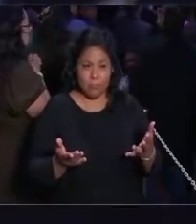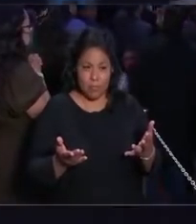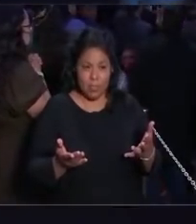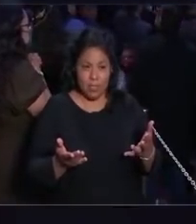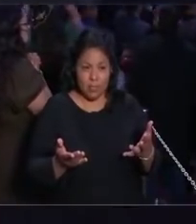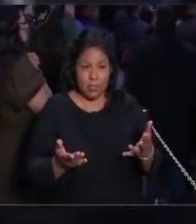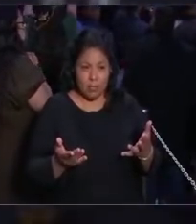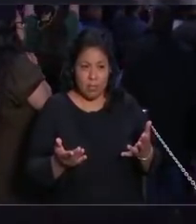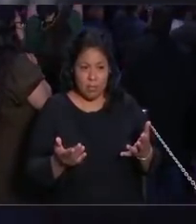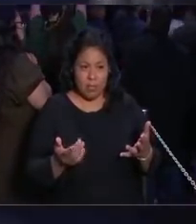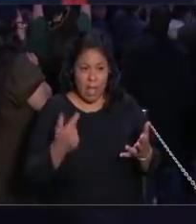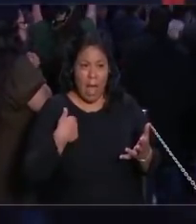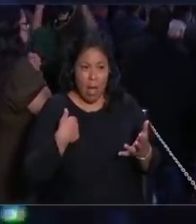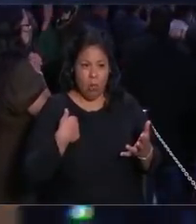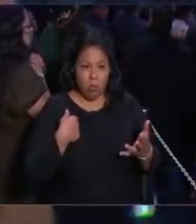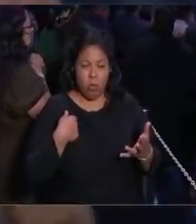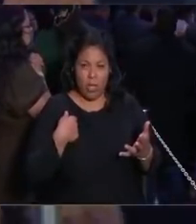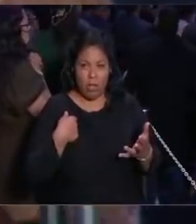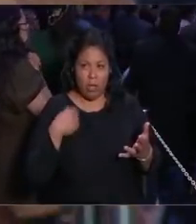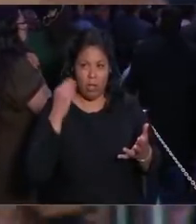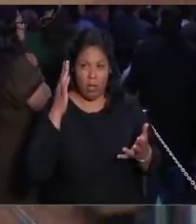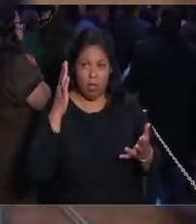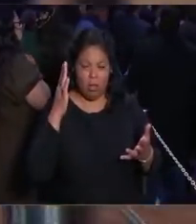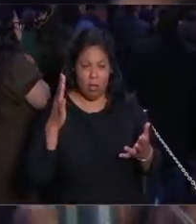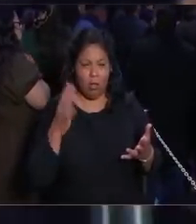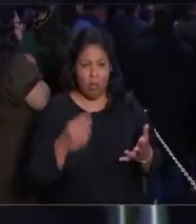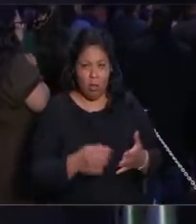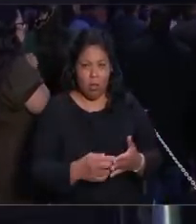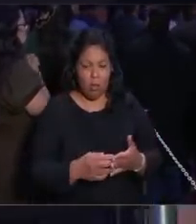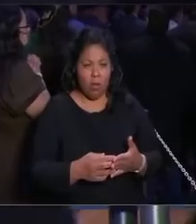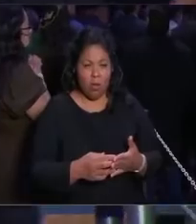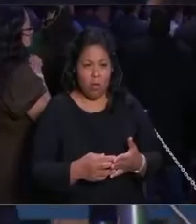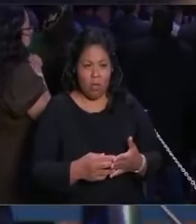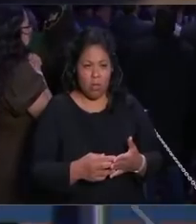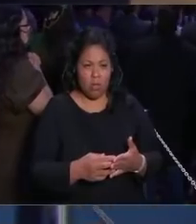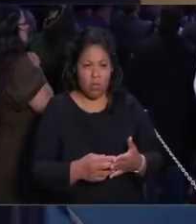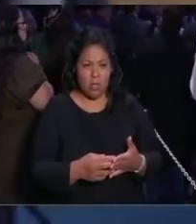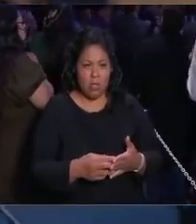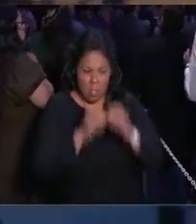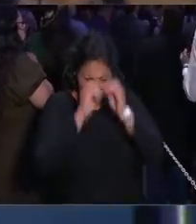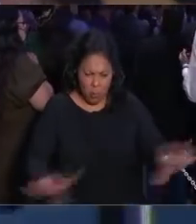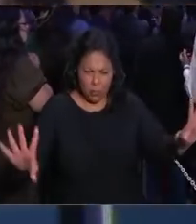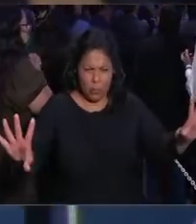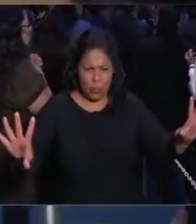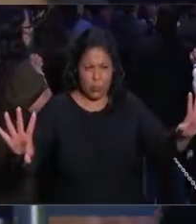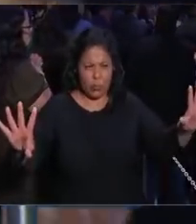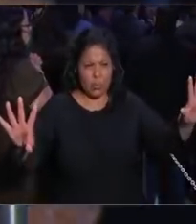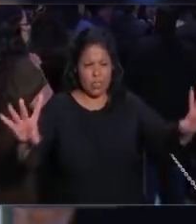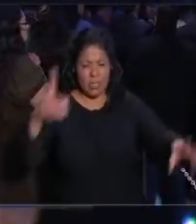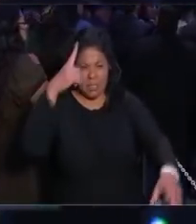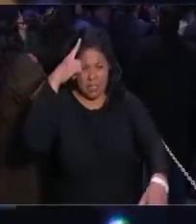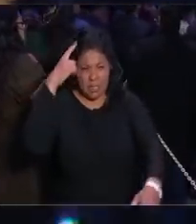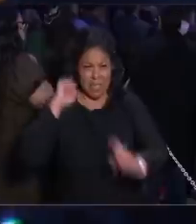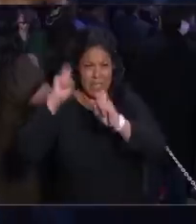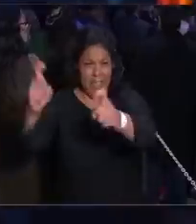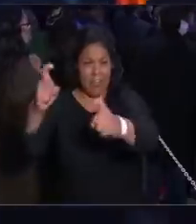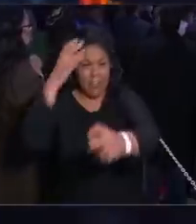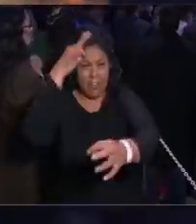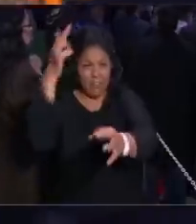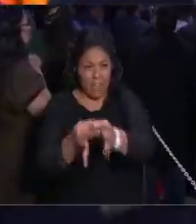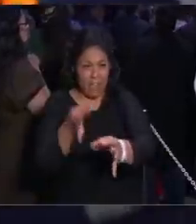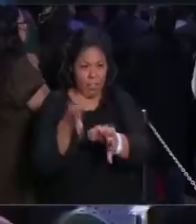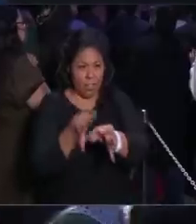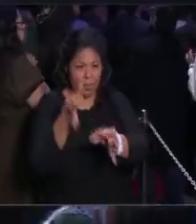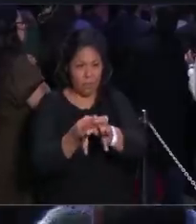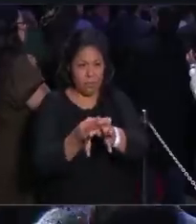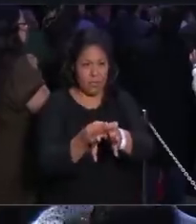lugar. I am going to release right now. Yo voy a soltar ahorita. The gift of faith. El regalo